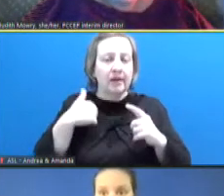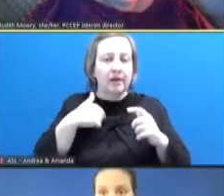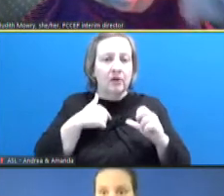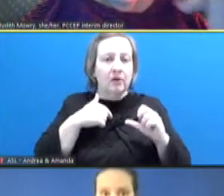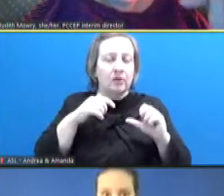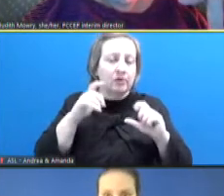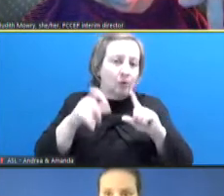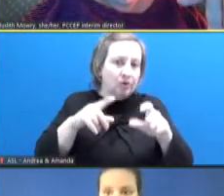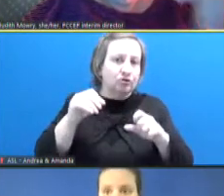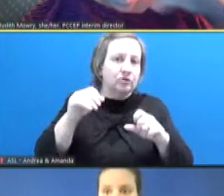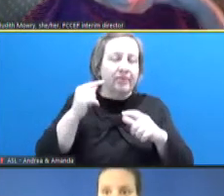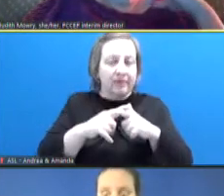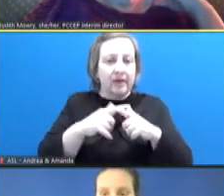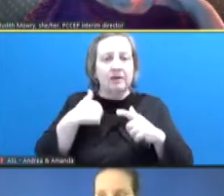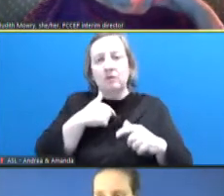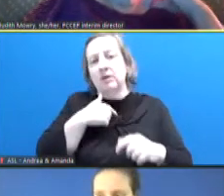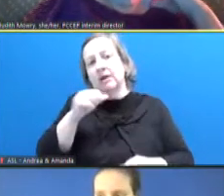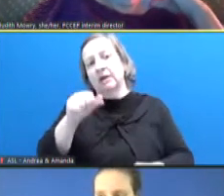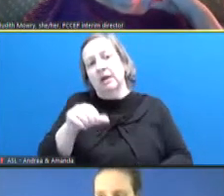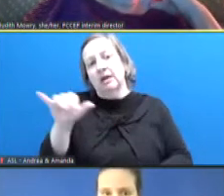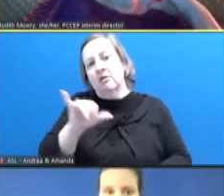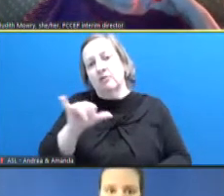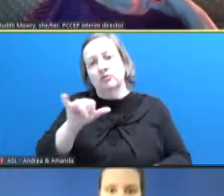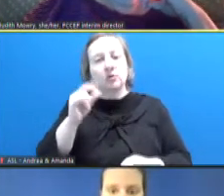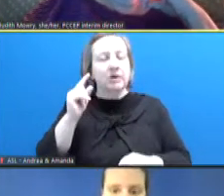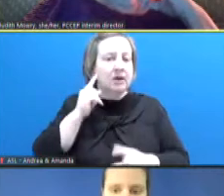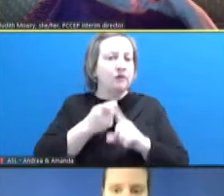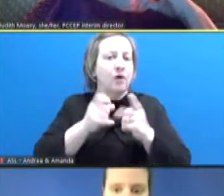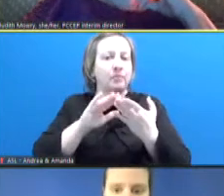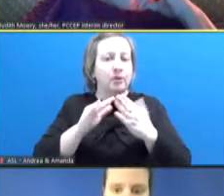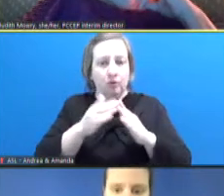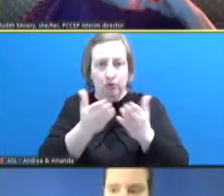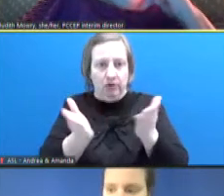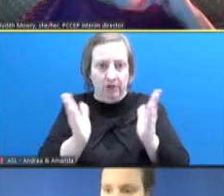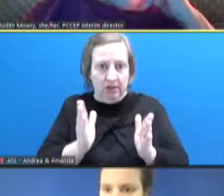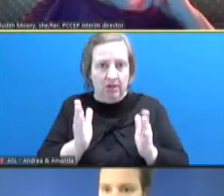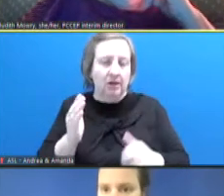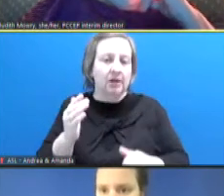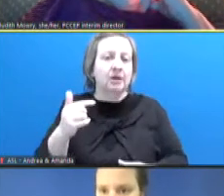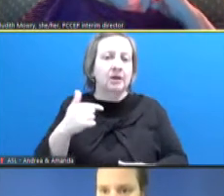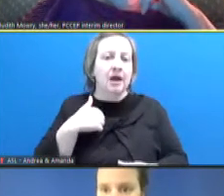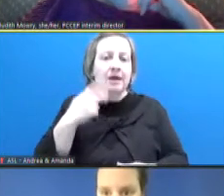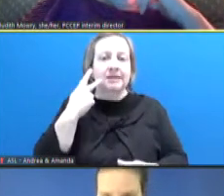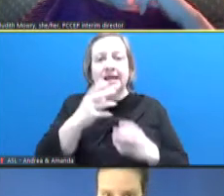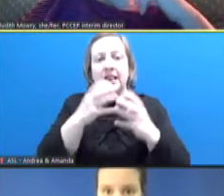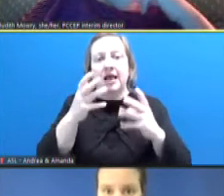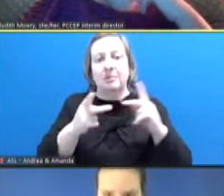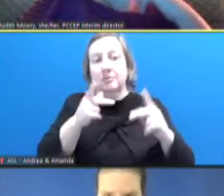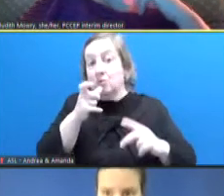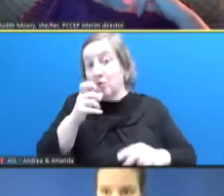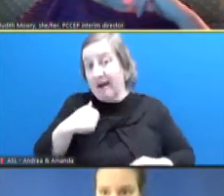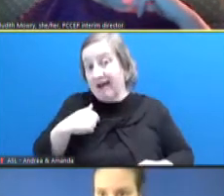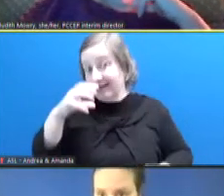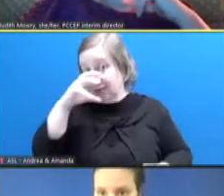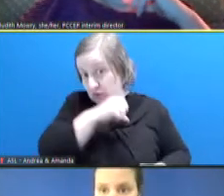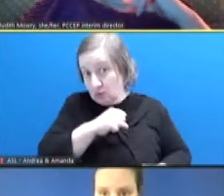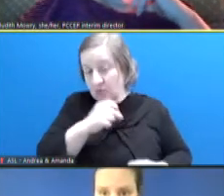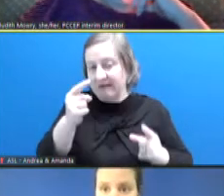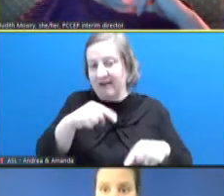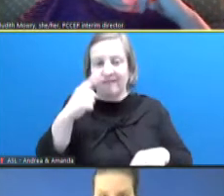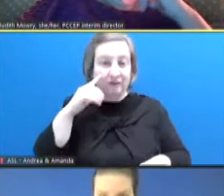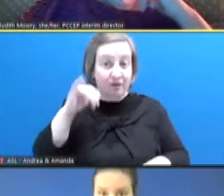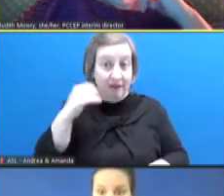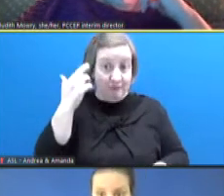questions, and then we can also hear from the community members, which I'm seeing a lot of people who I'm assuming have come for that